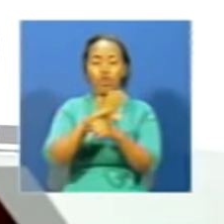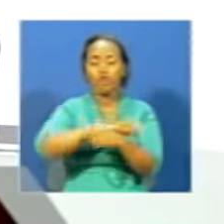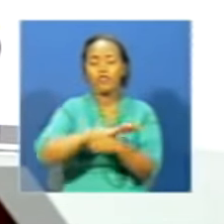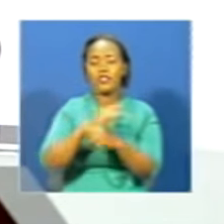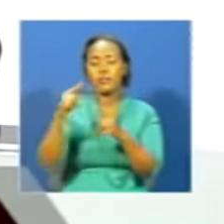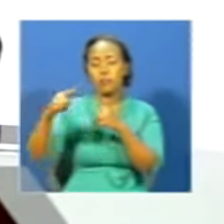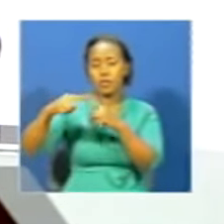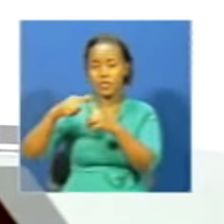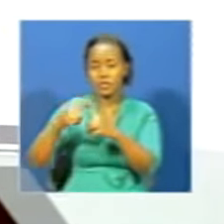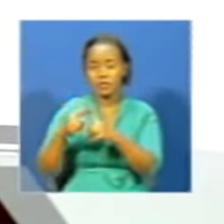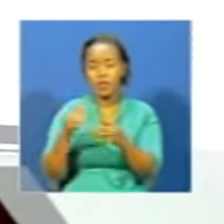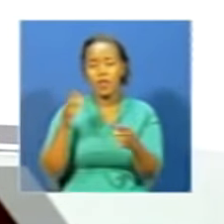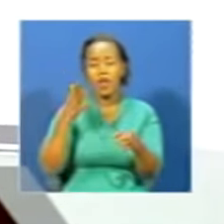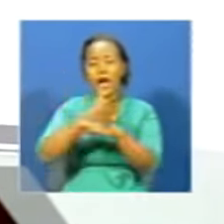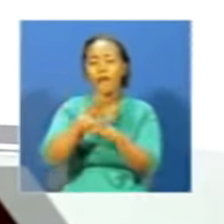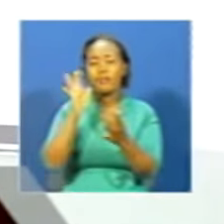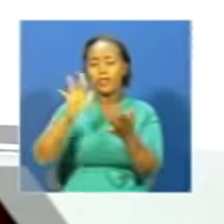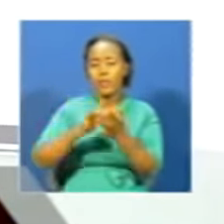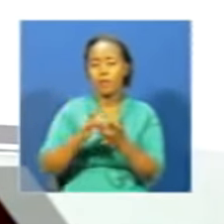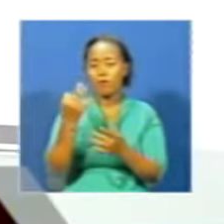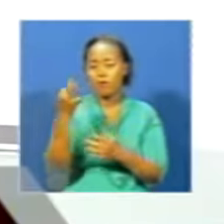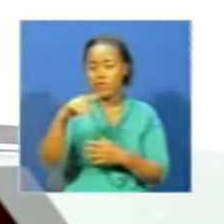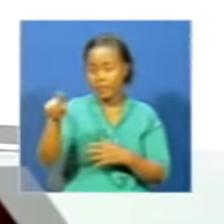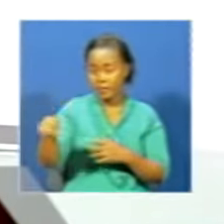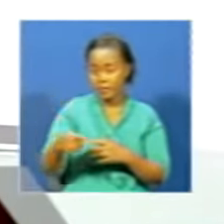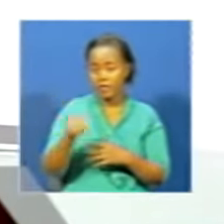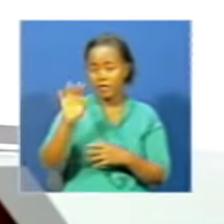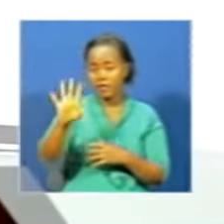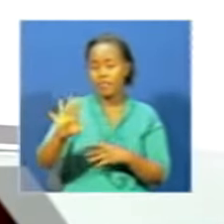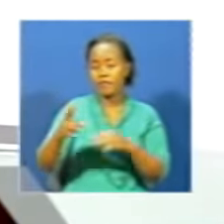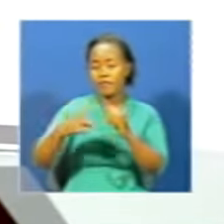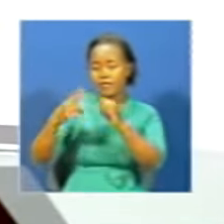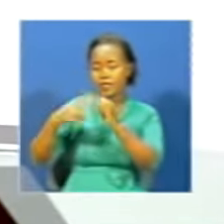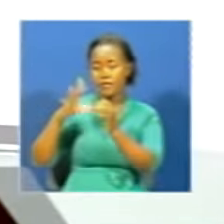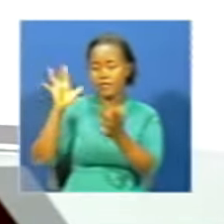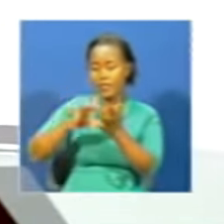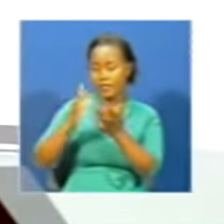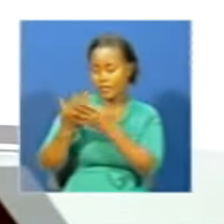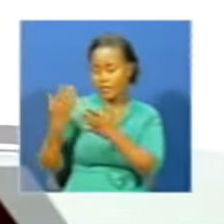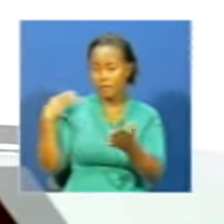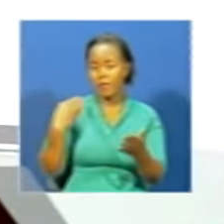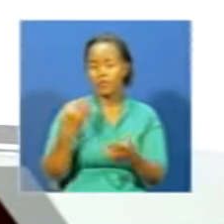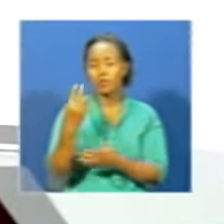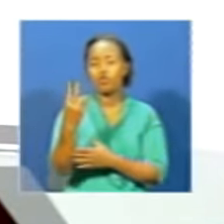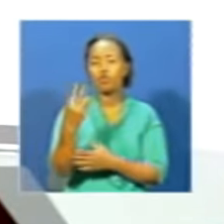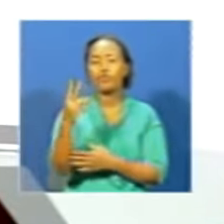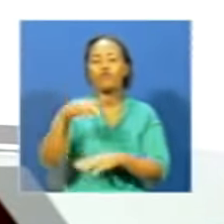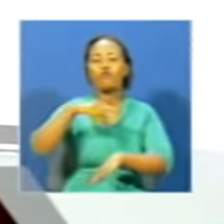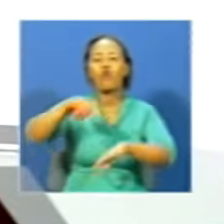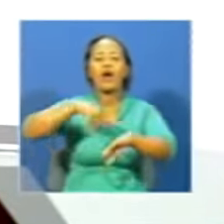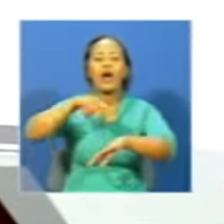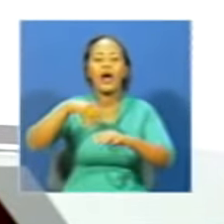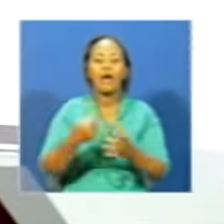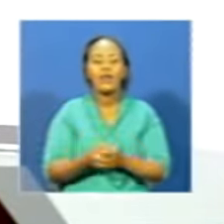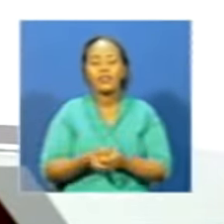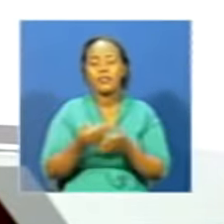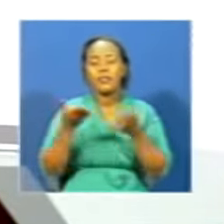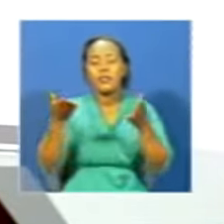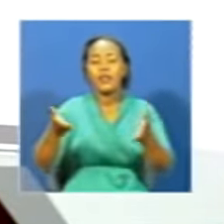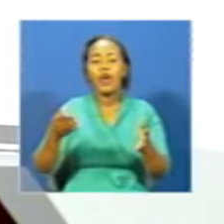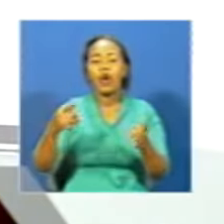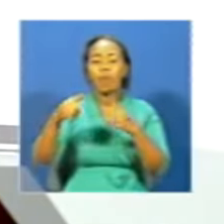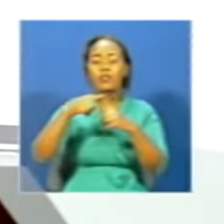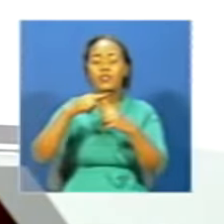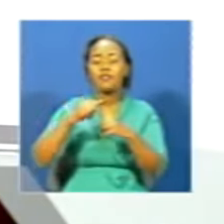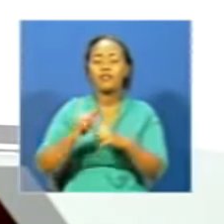of 2,577 tested in the last 24 hours. The positivity rate is now at 8.5%.